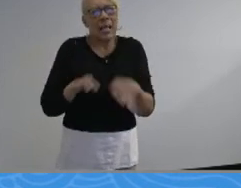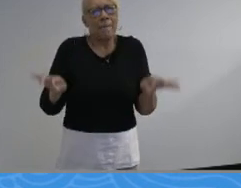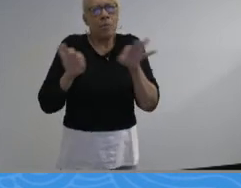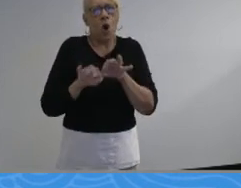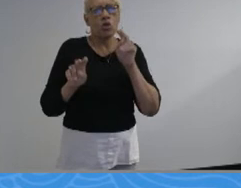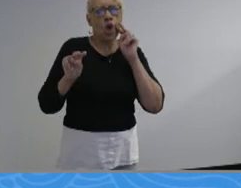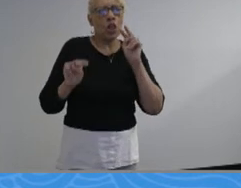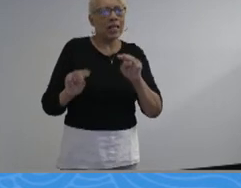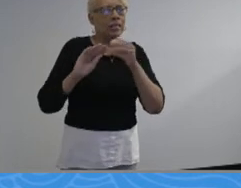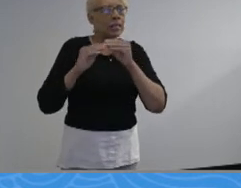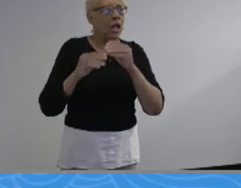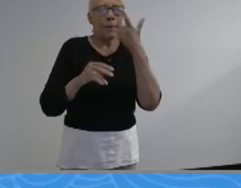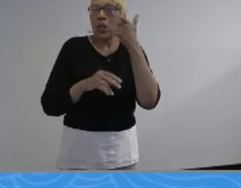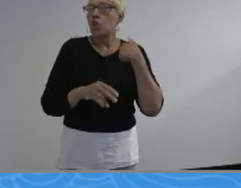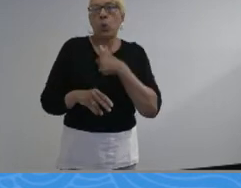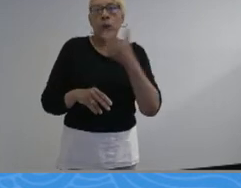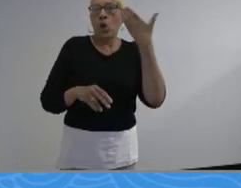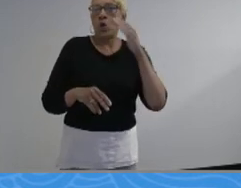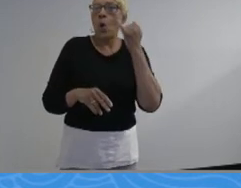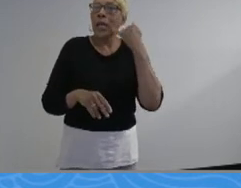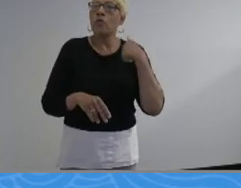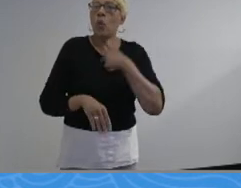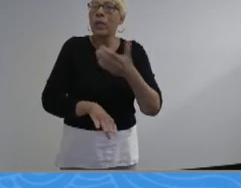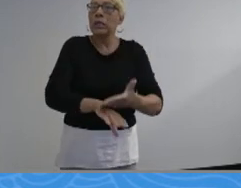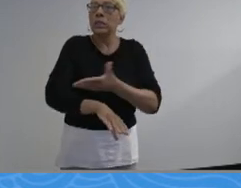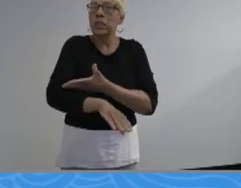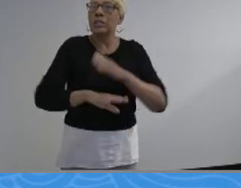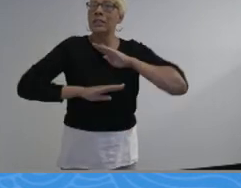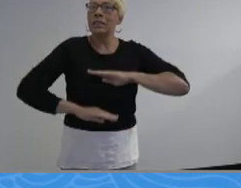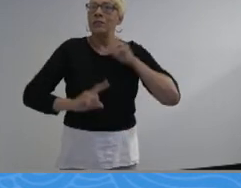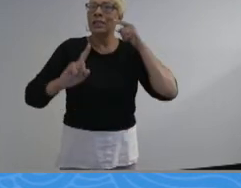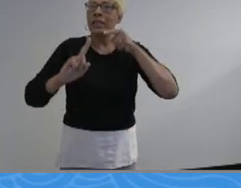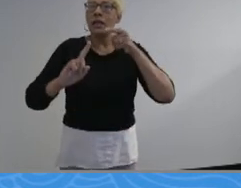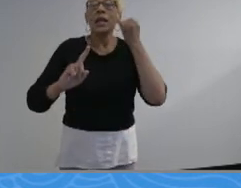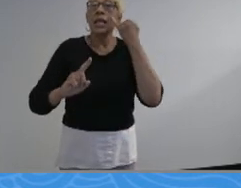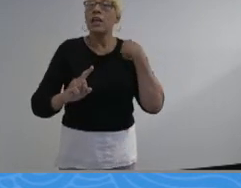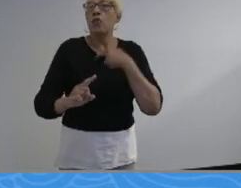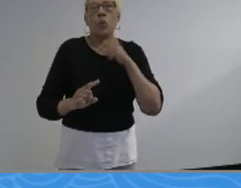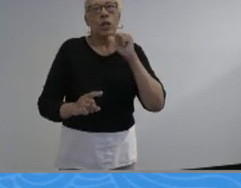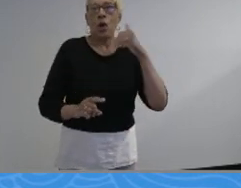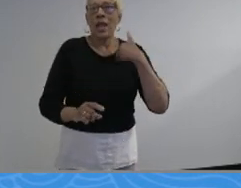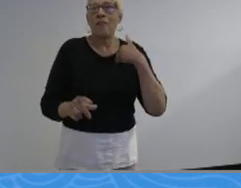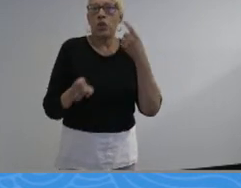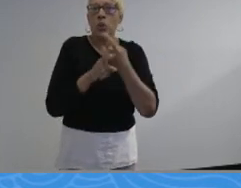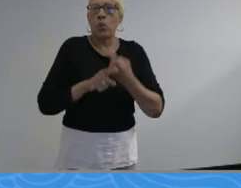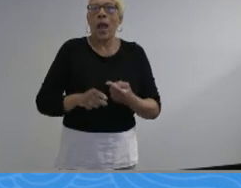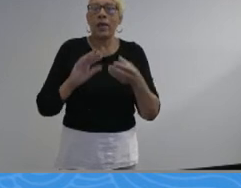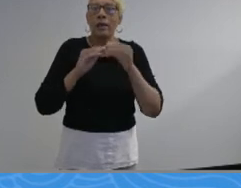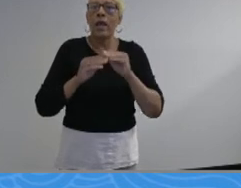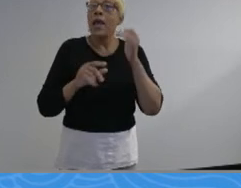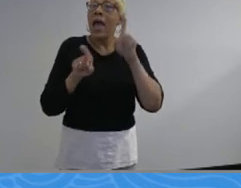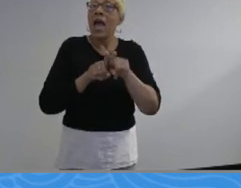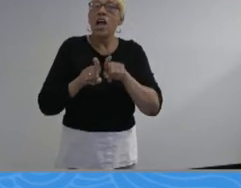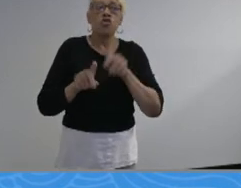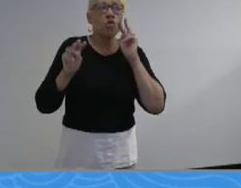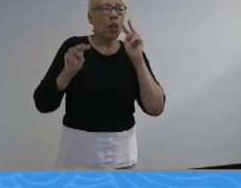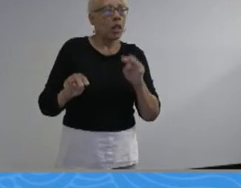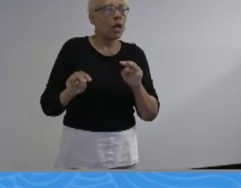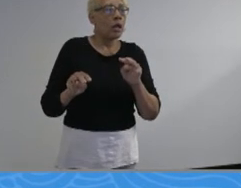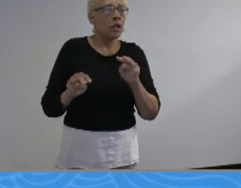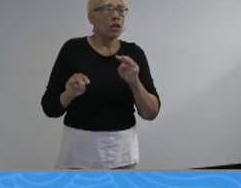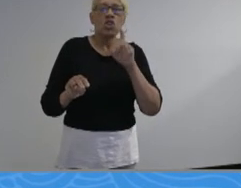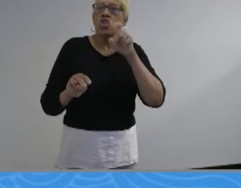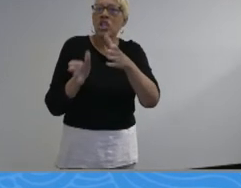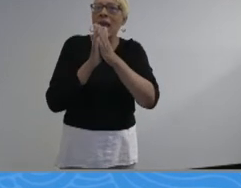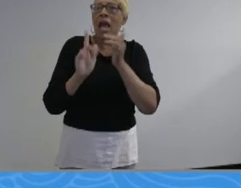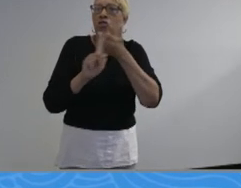won't really know if we're progressing to meeting the needs if we don't have the right metrics. As you look at the metrics, you should ask yourself if these are the right